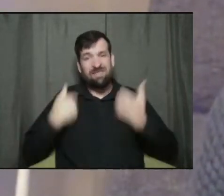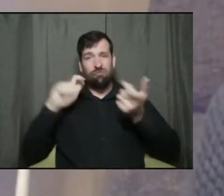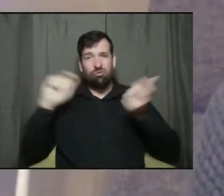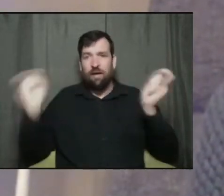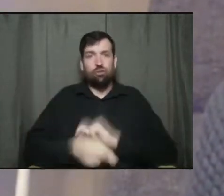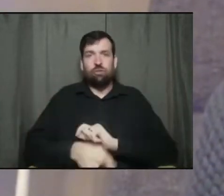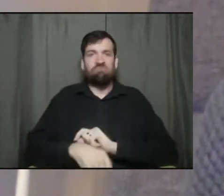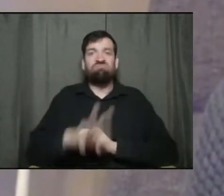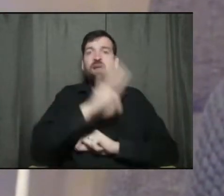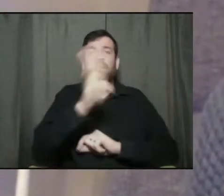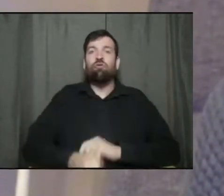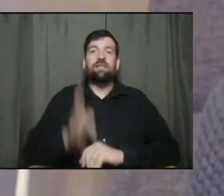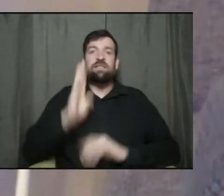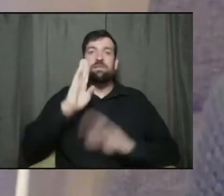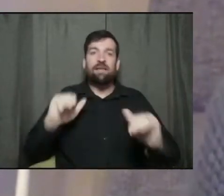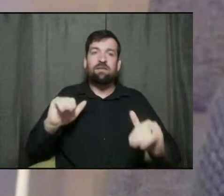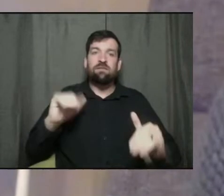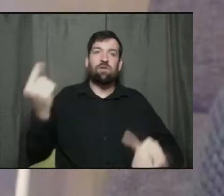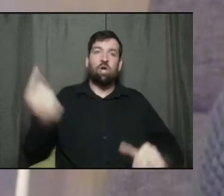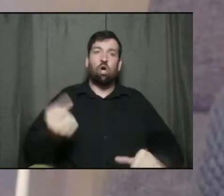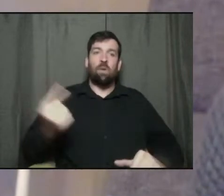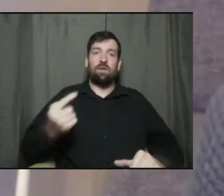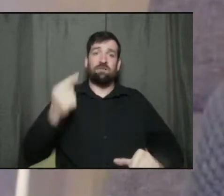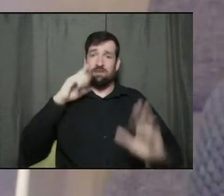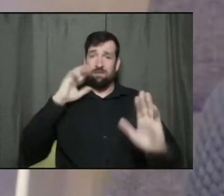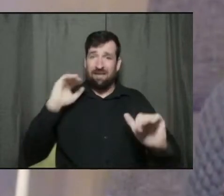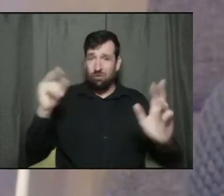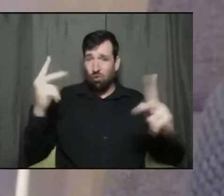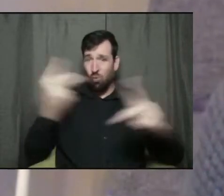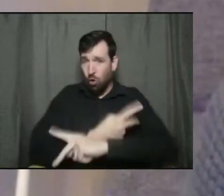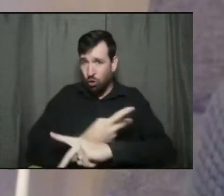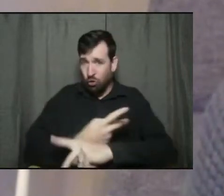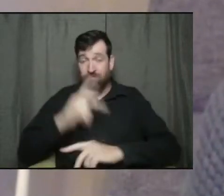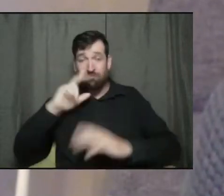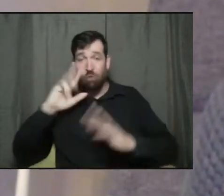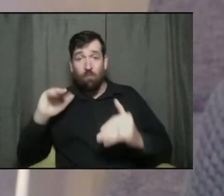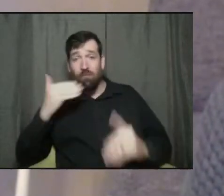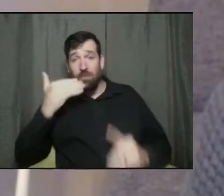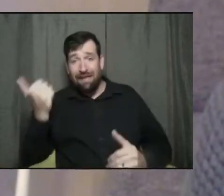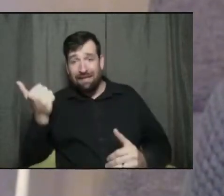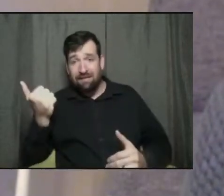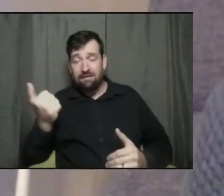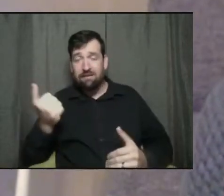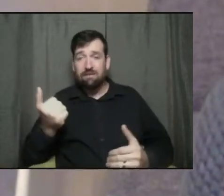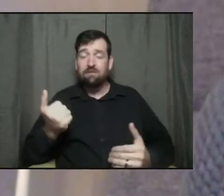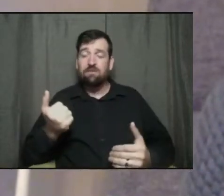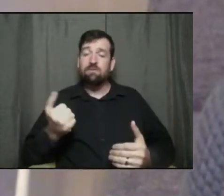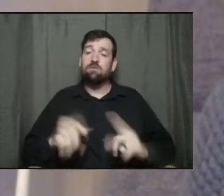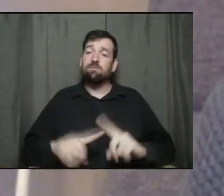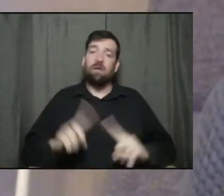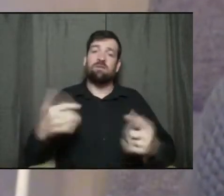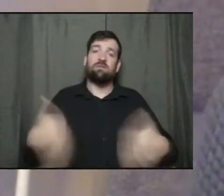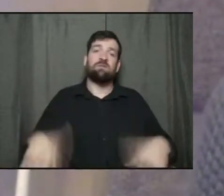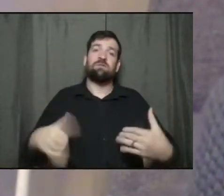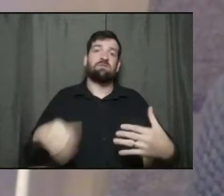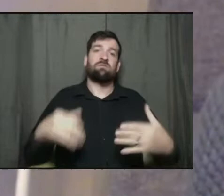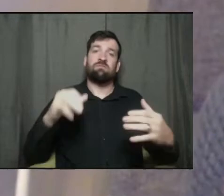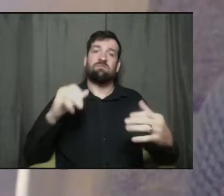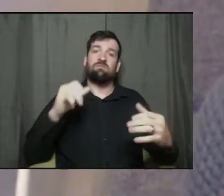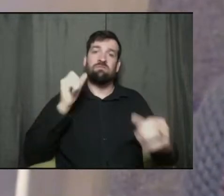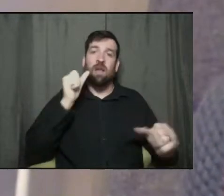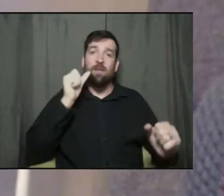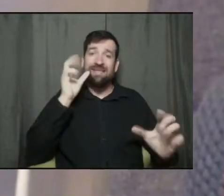this. I kind of always expected the worst, but hoped for the best. So this has been amazing. I